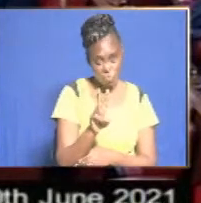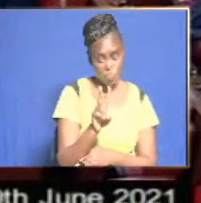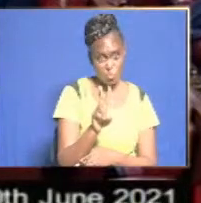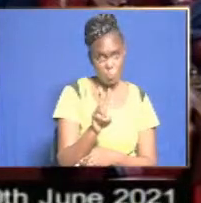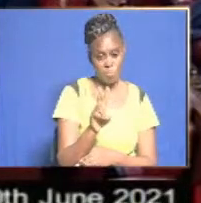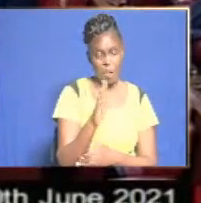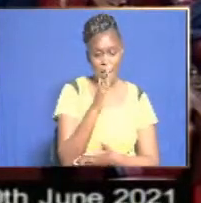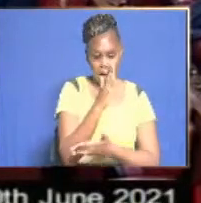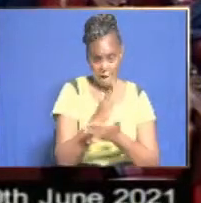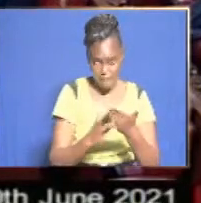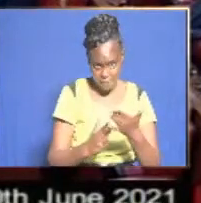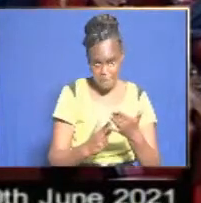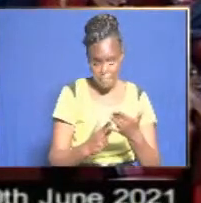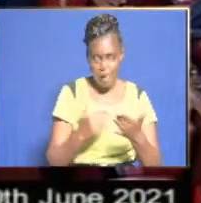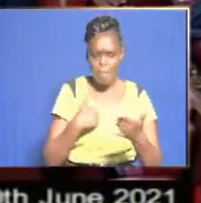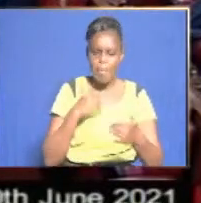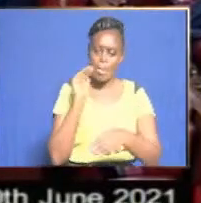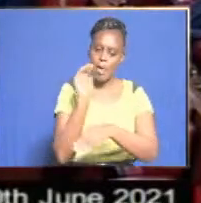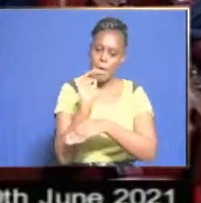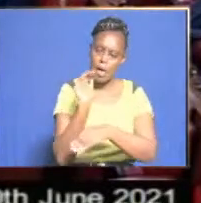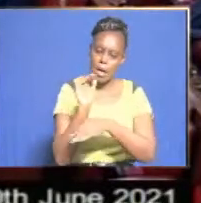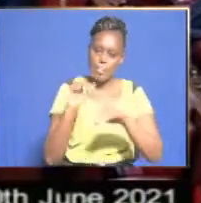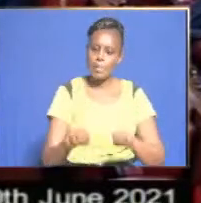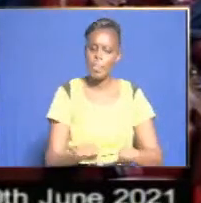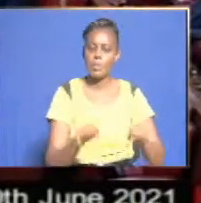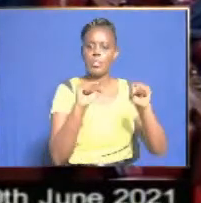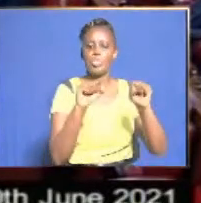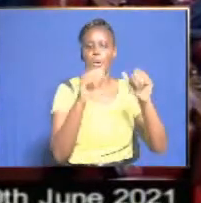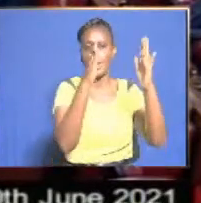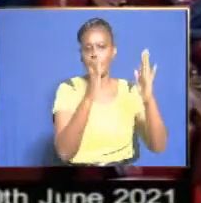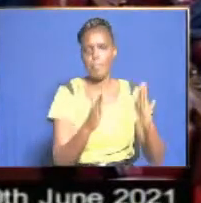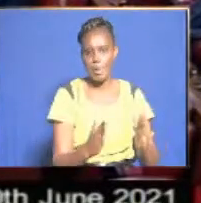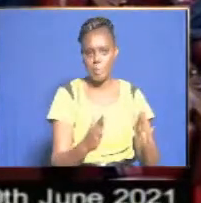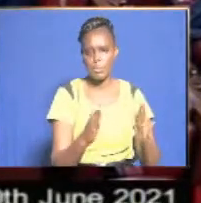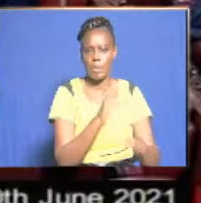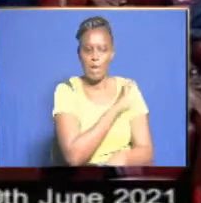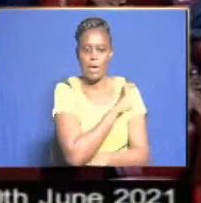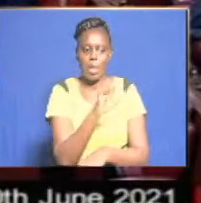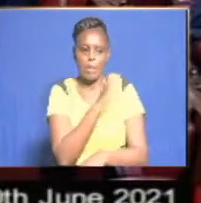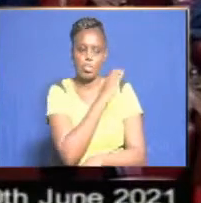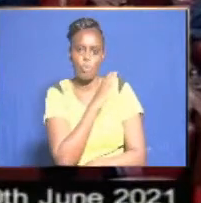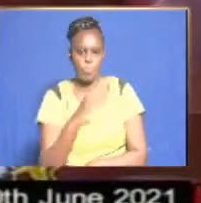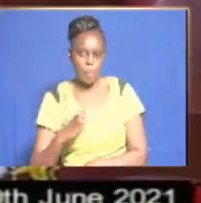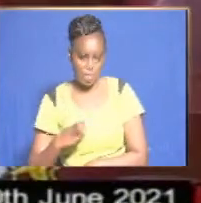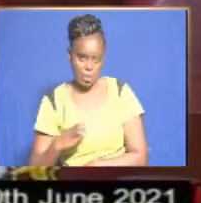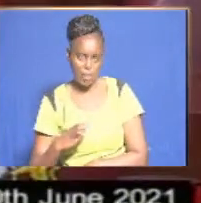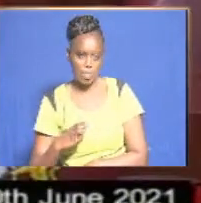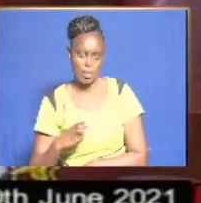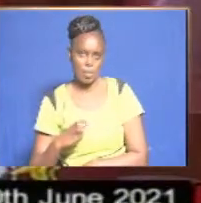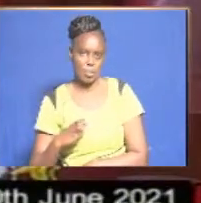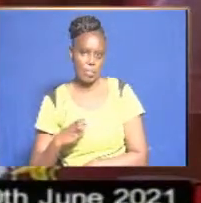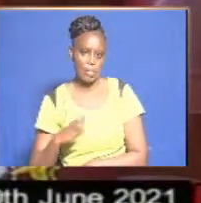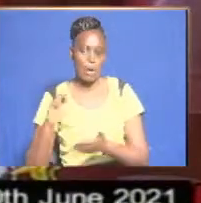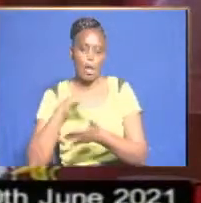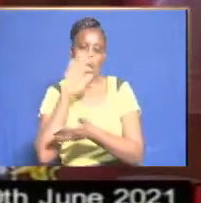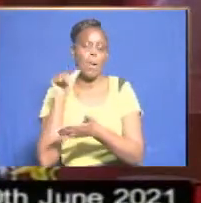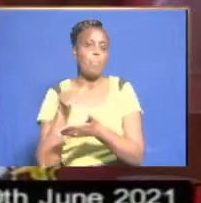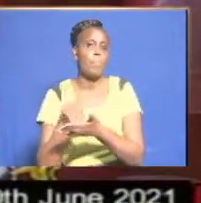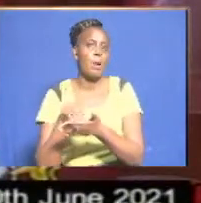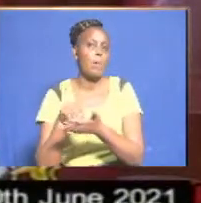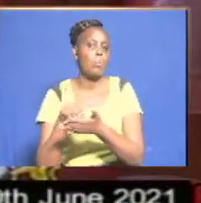a statement from the chairperson of Energy Committee on the matter of